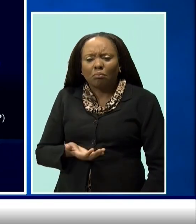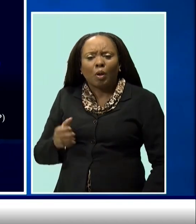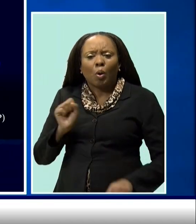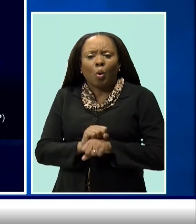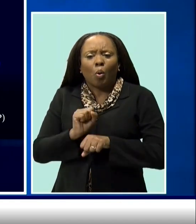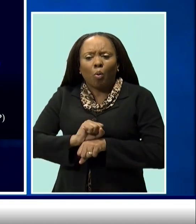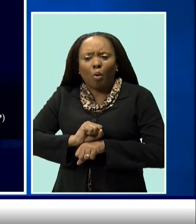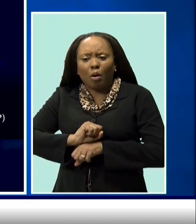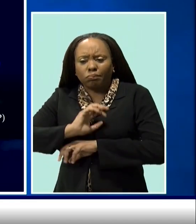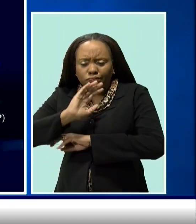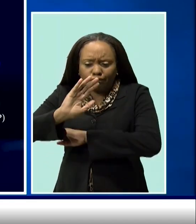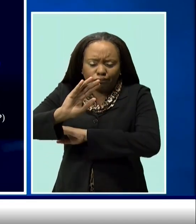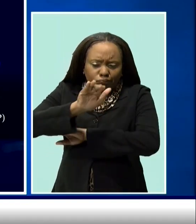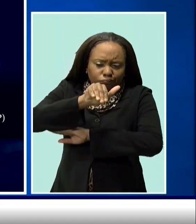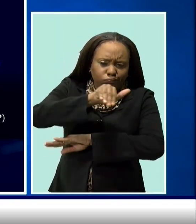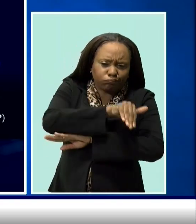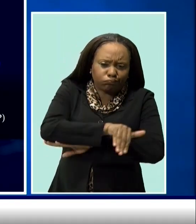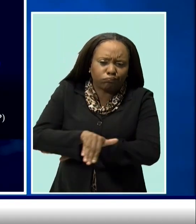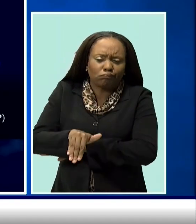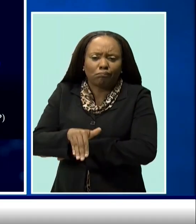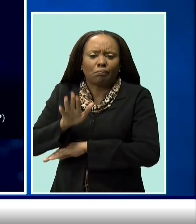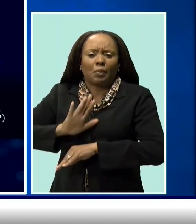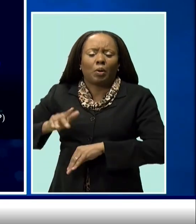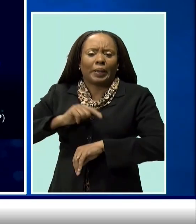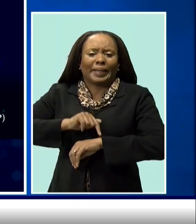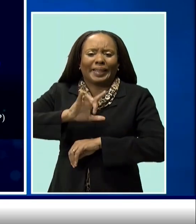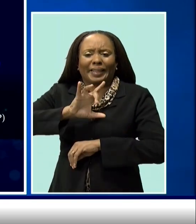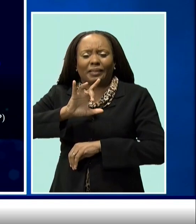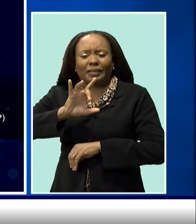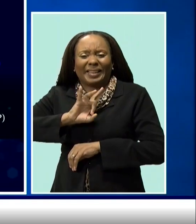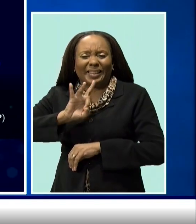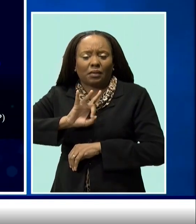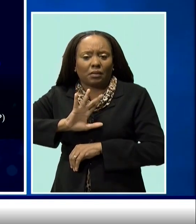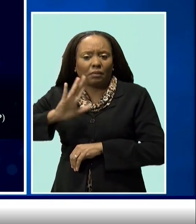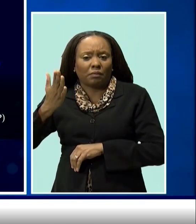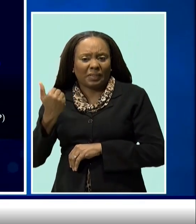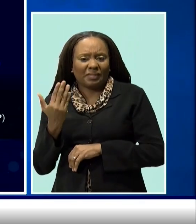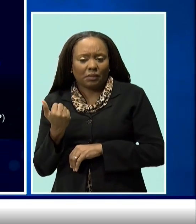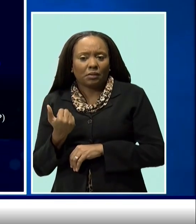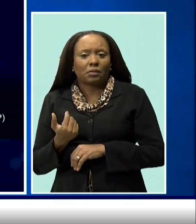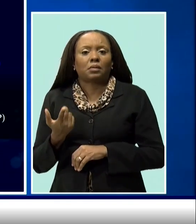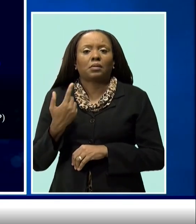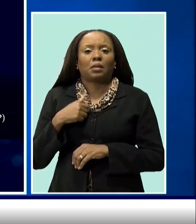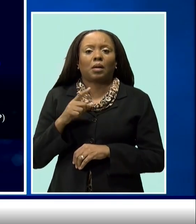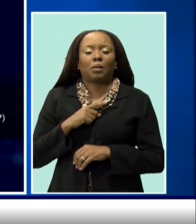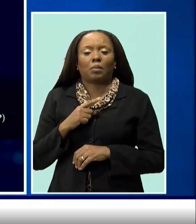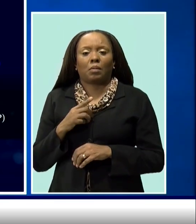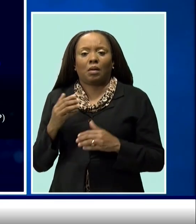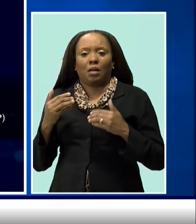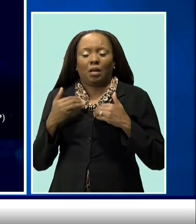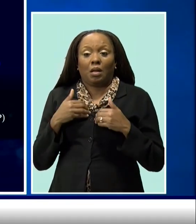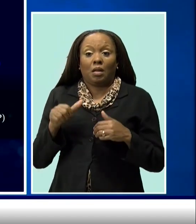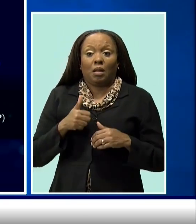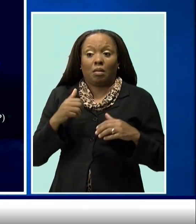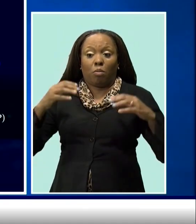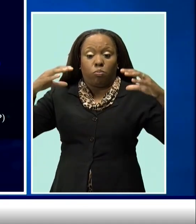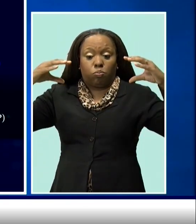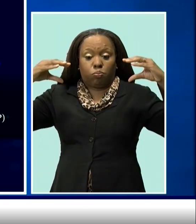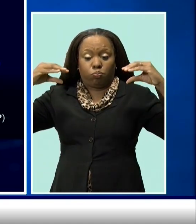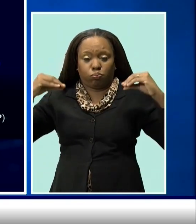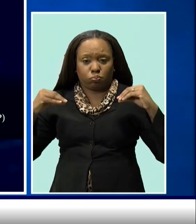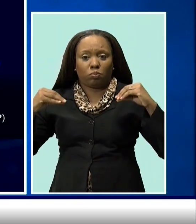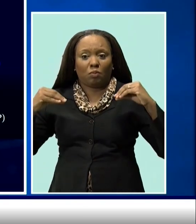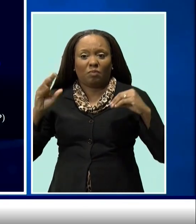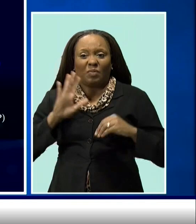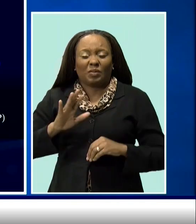evening to resolve the matter. At about 8:15 p.m., we initiated a controlled shutdown, which again affected customers